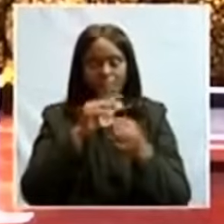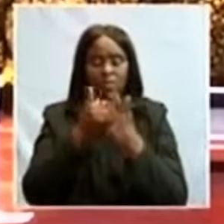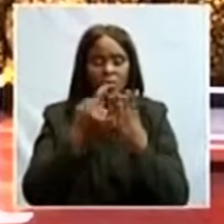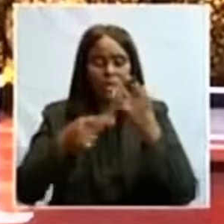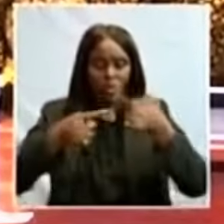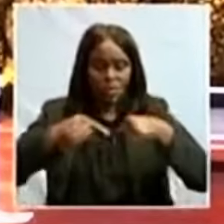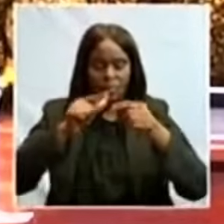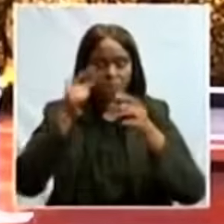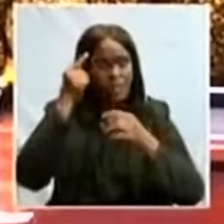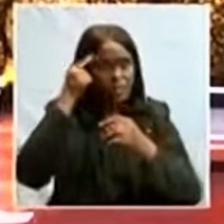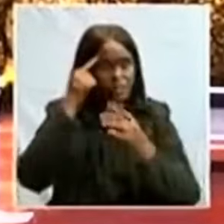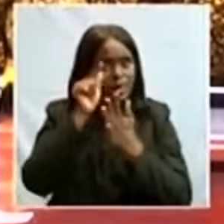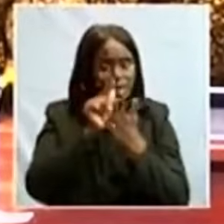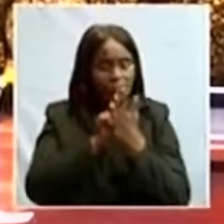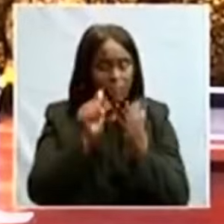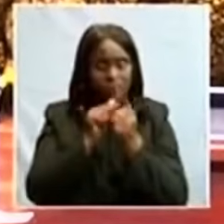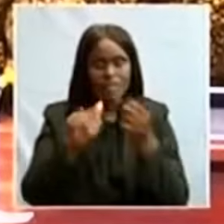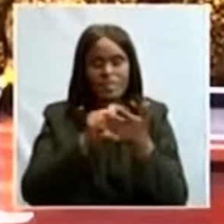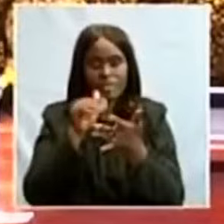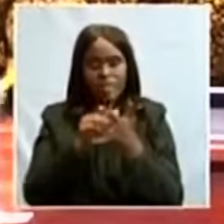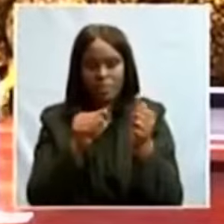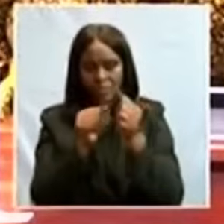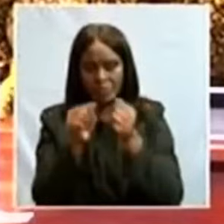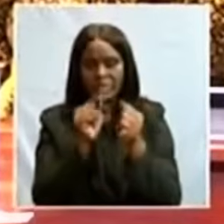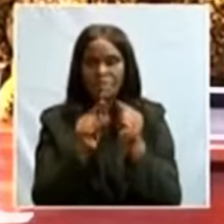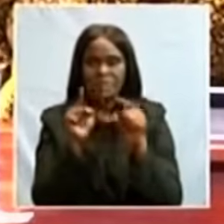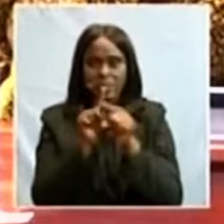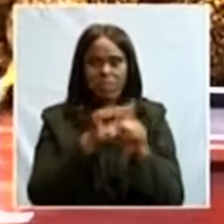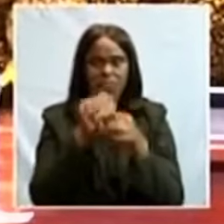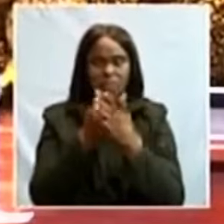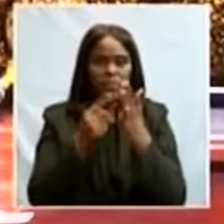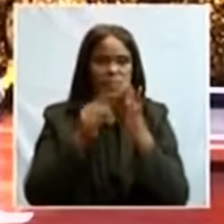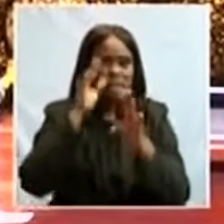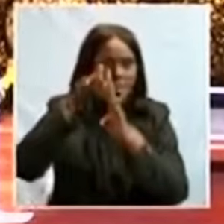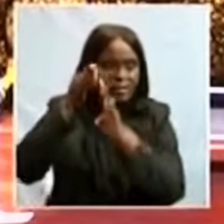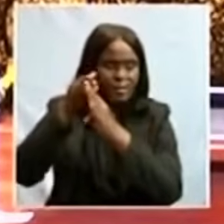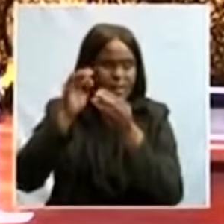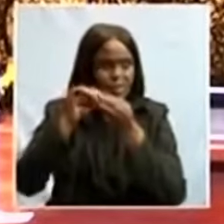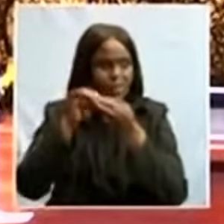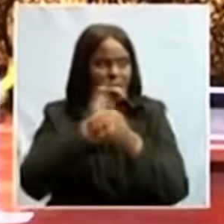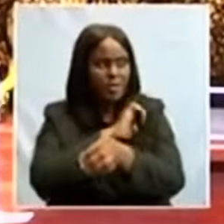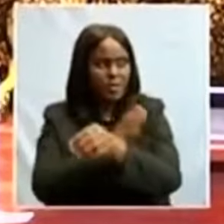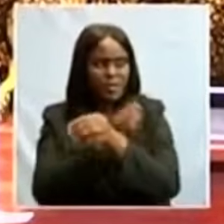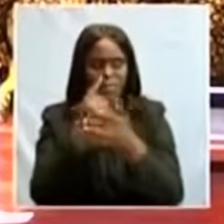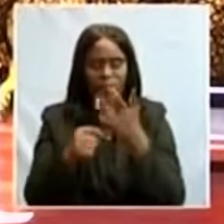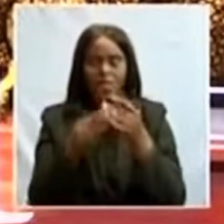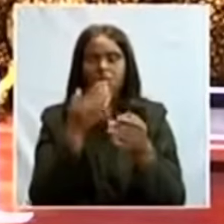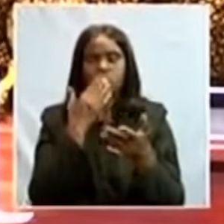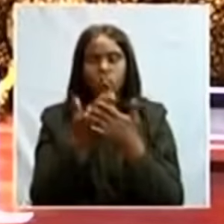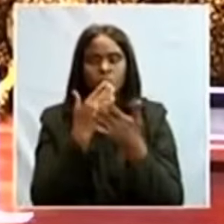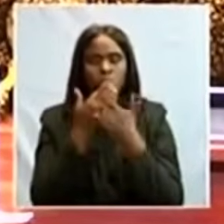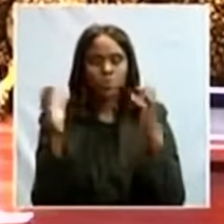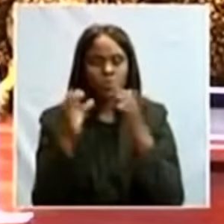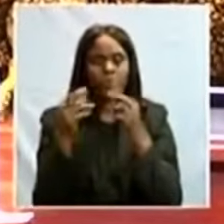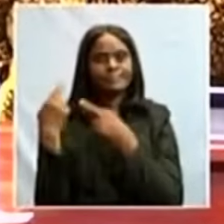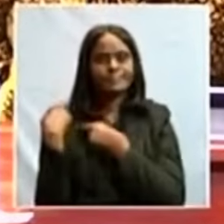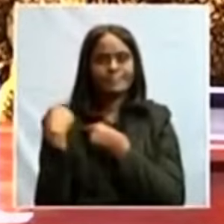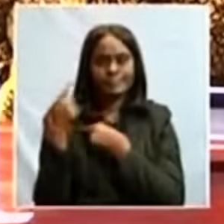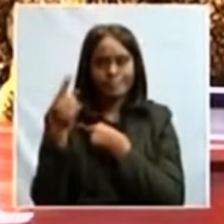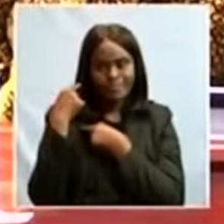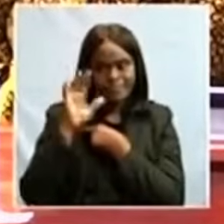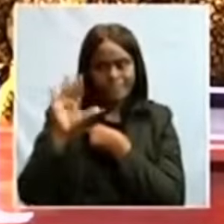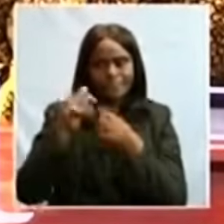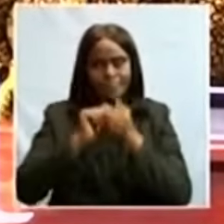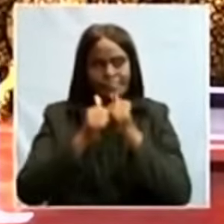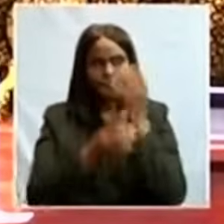Government Act and the National Decentralization Strategy. The aim, Madam Speaker, is to empower the community to take charge of their